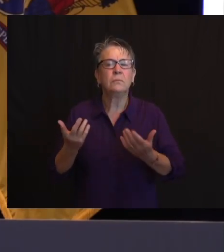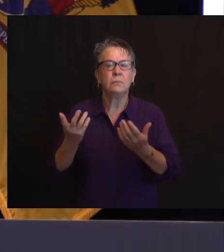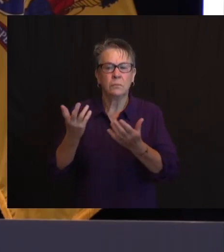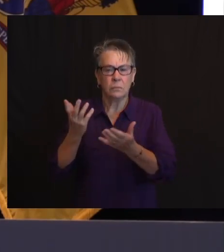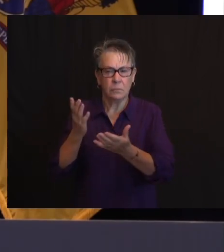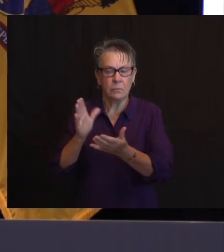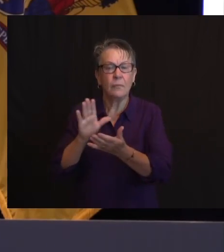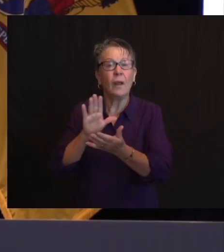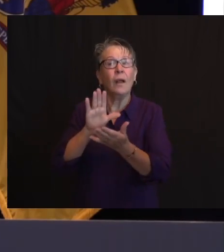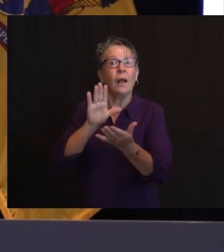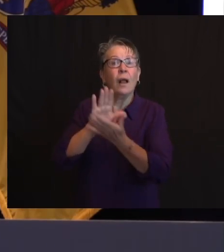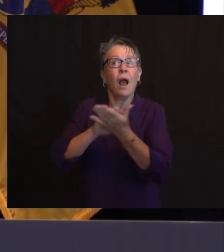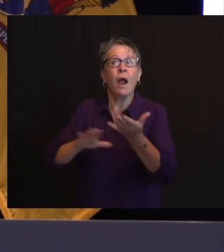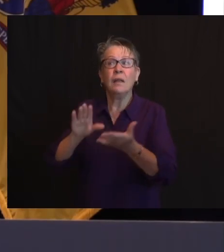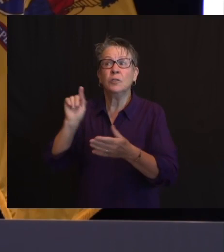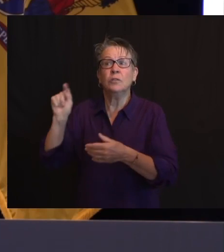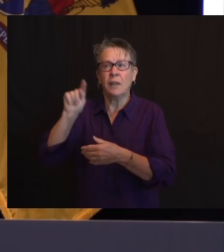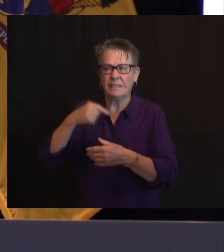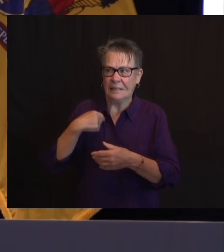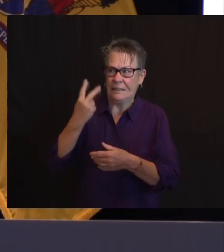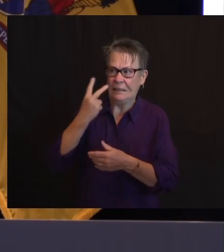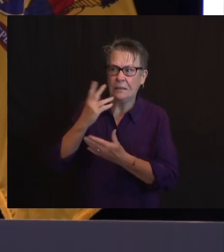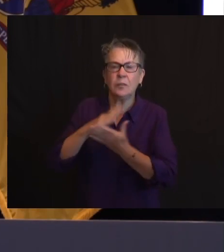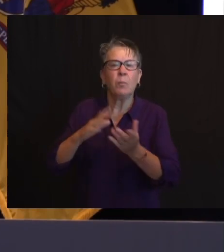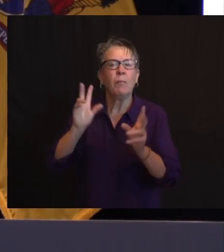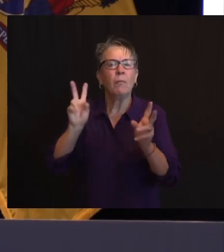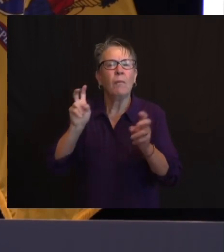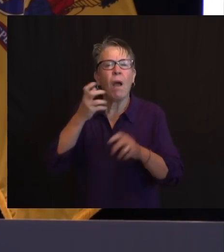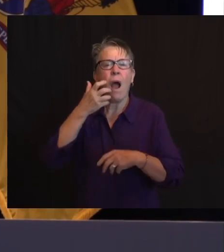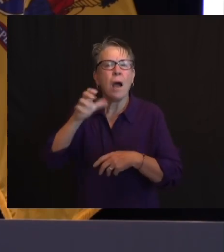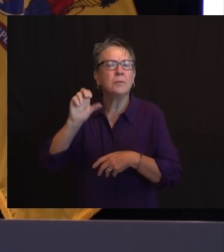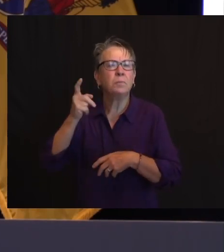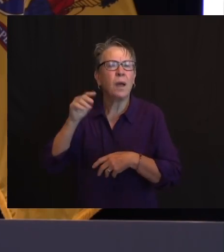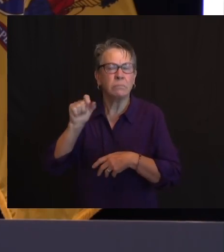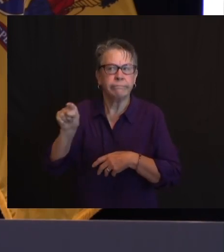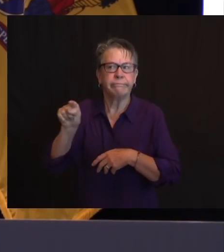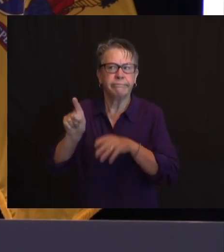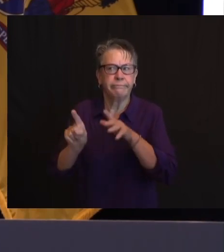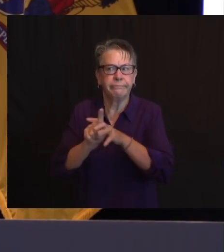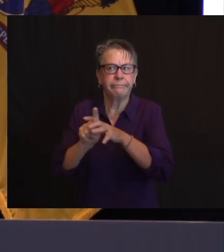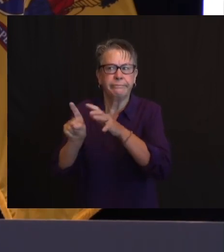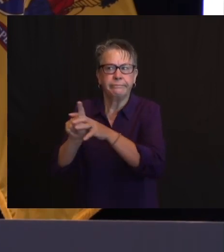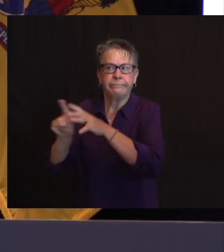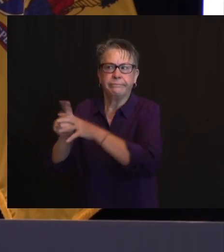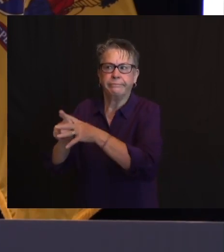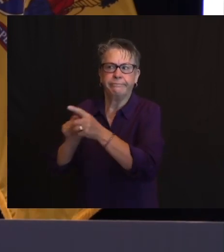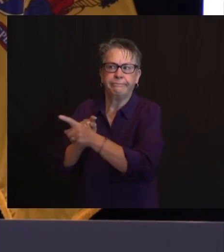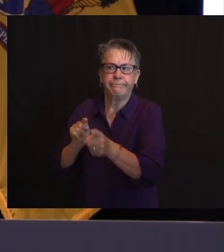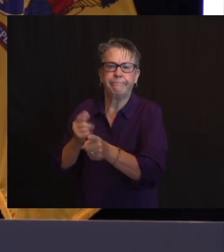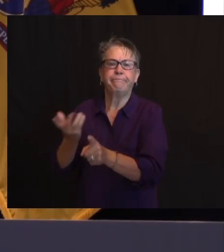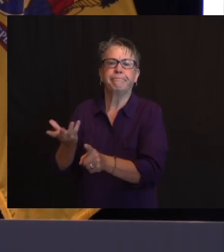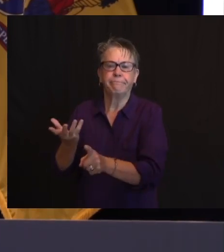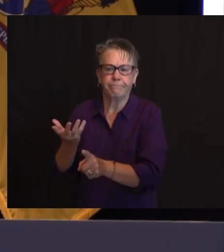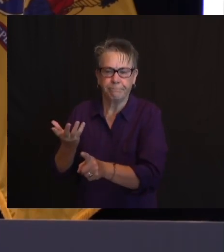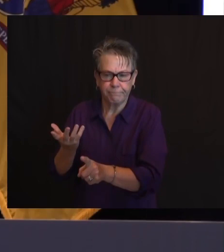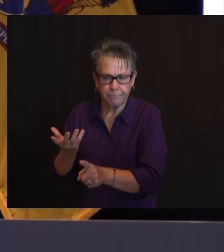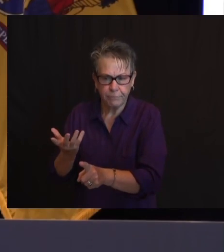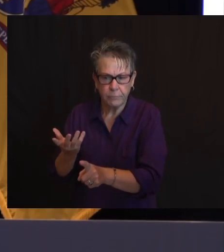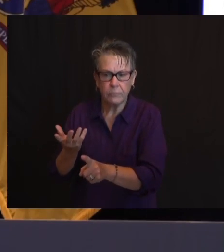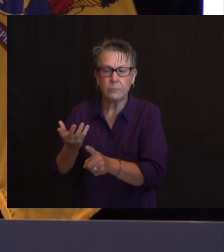off-campus housing. We've seen it through athletic programs. Again, no evidence that it's specific to playing athletics, but